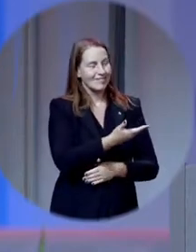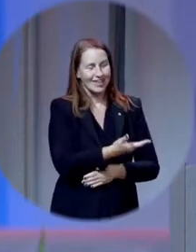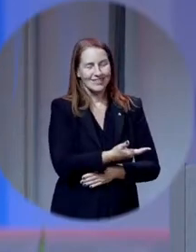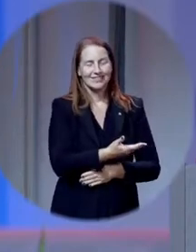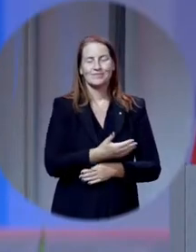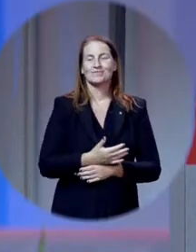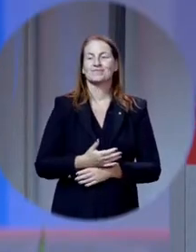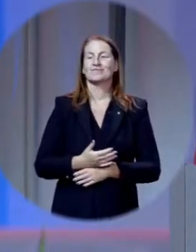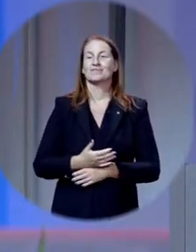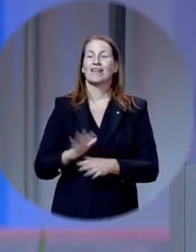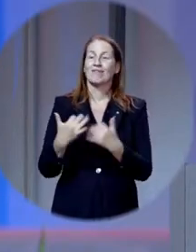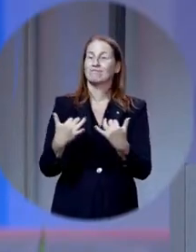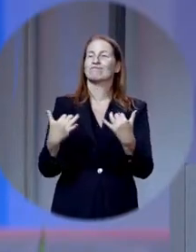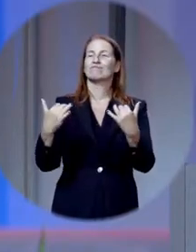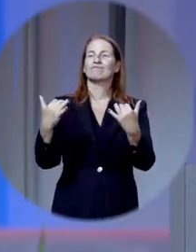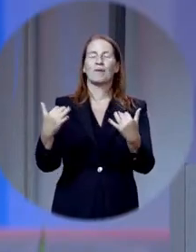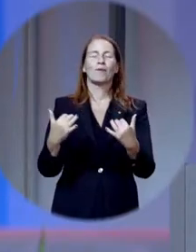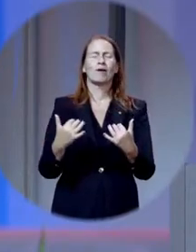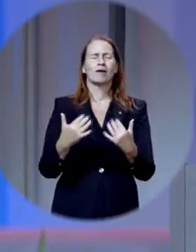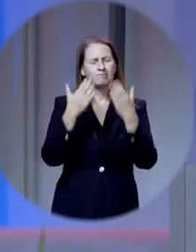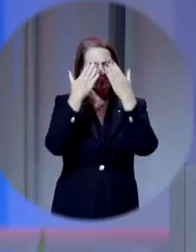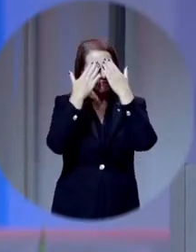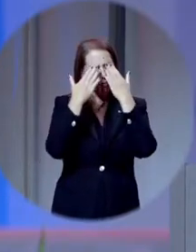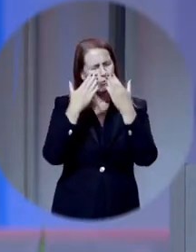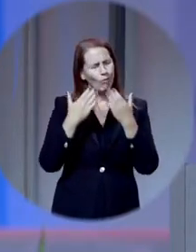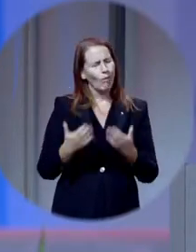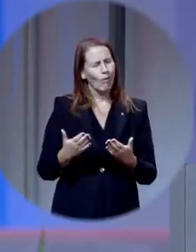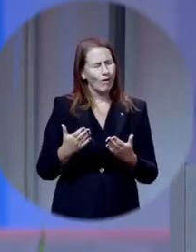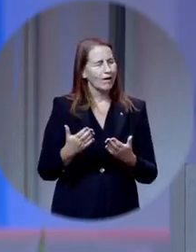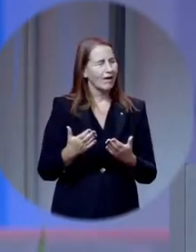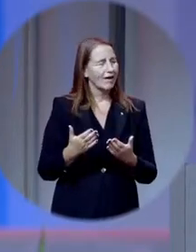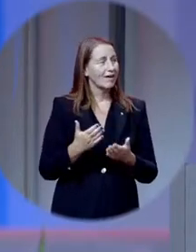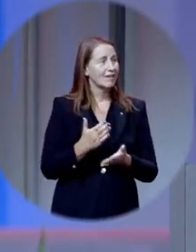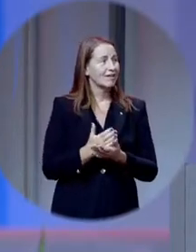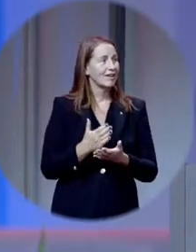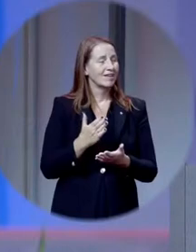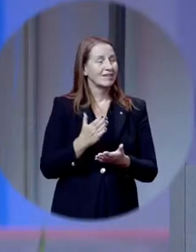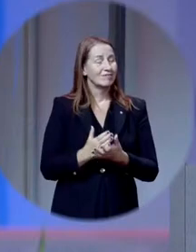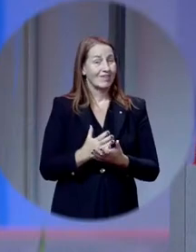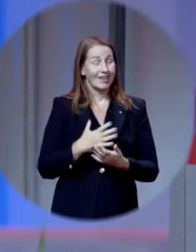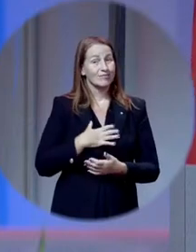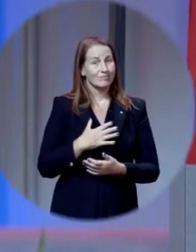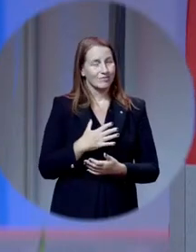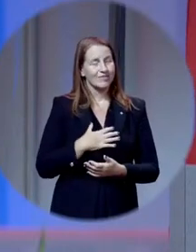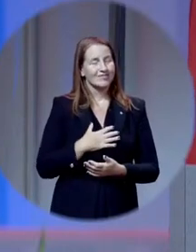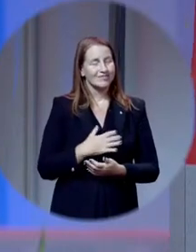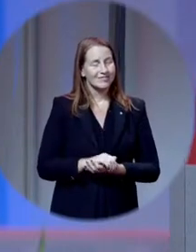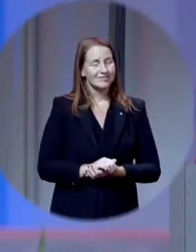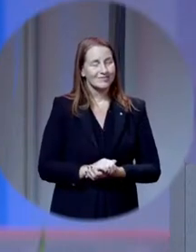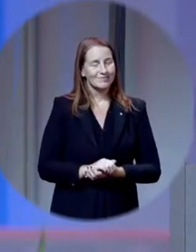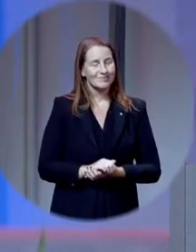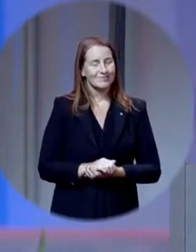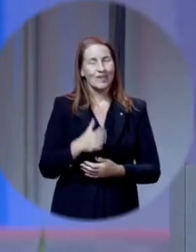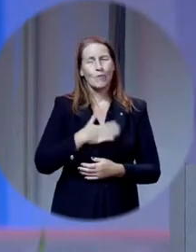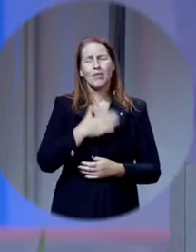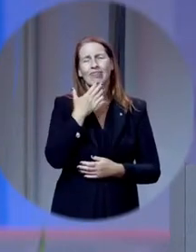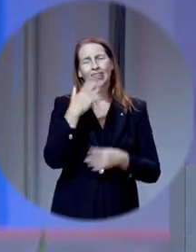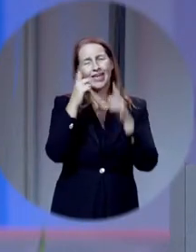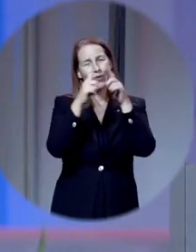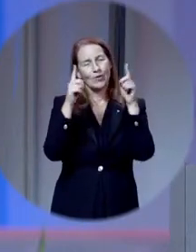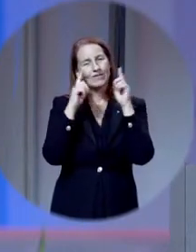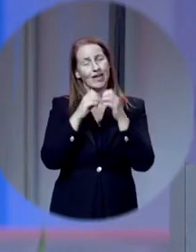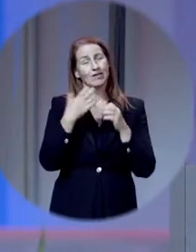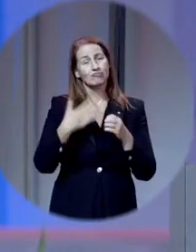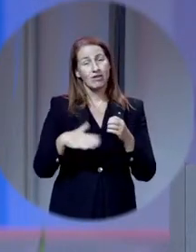guests, everybody here, what an honour this is, and actually a real surprise. I want to thank the University of Brighton